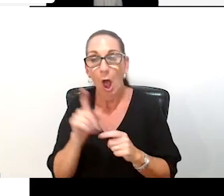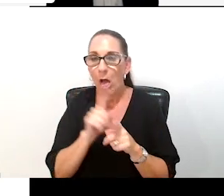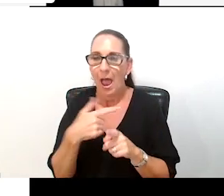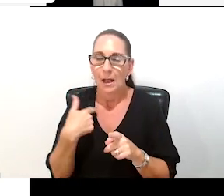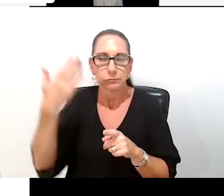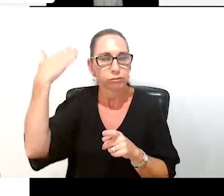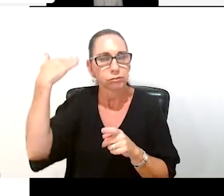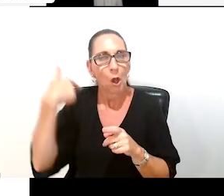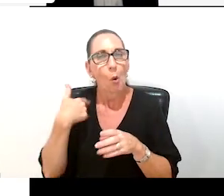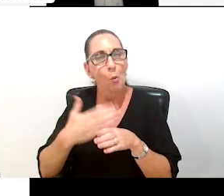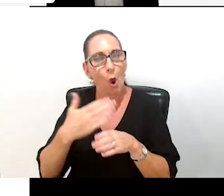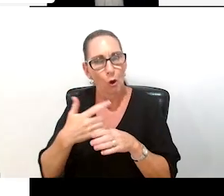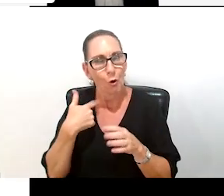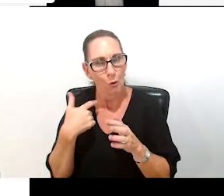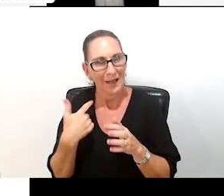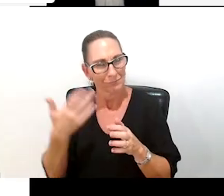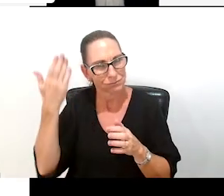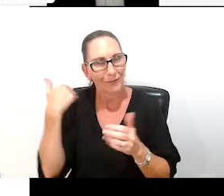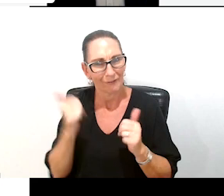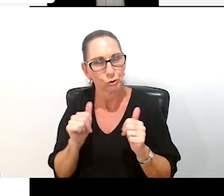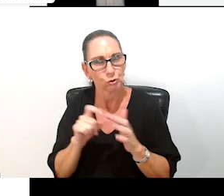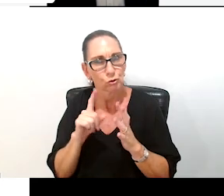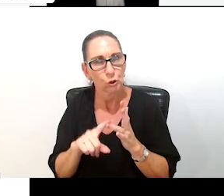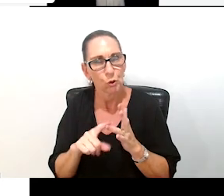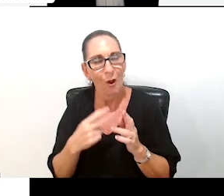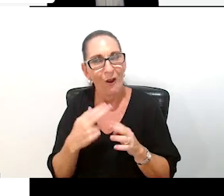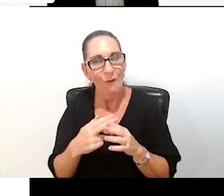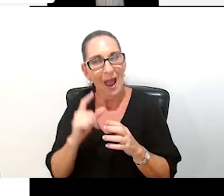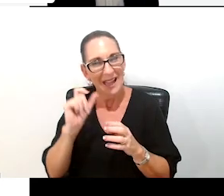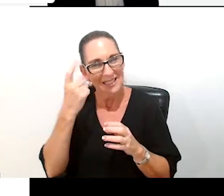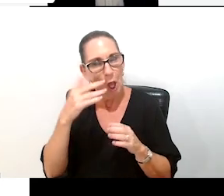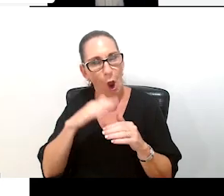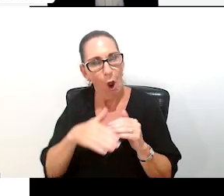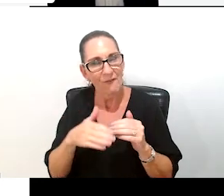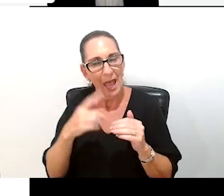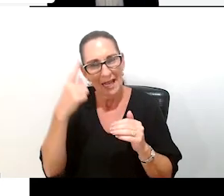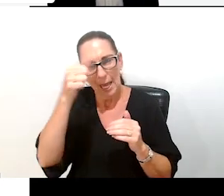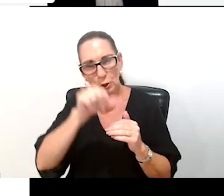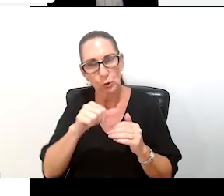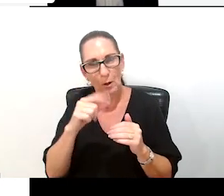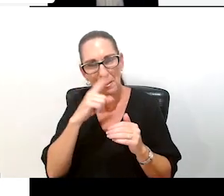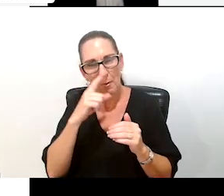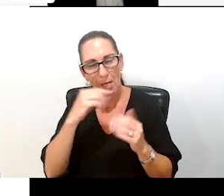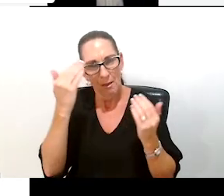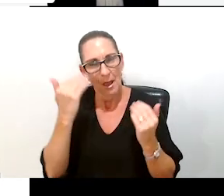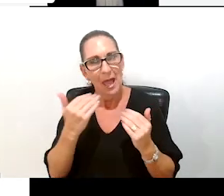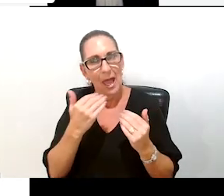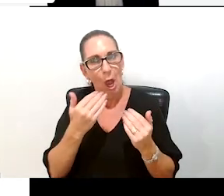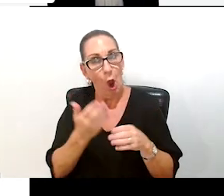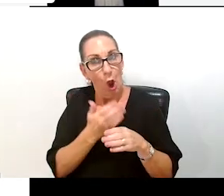we did to understand the early death for people with intellectual disability on average compared to the